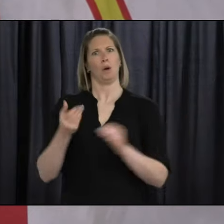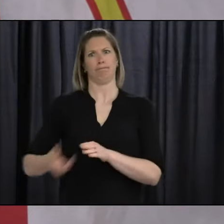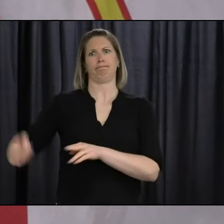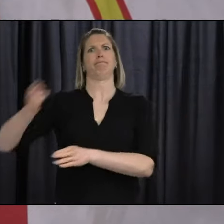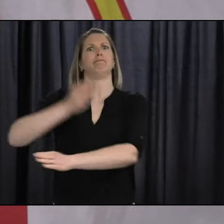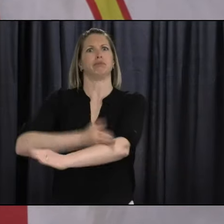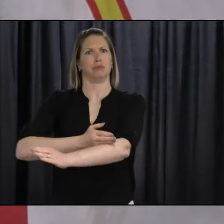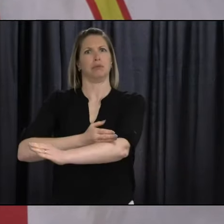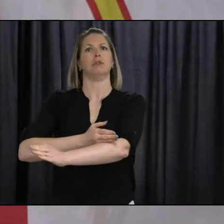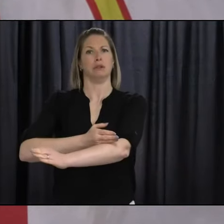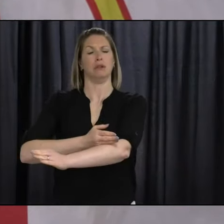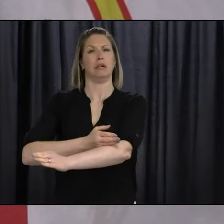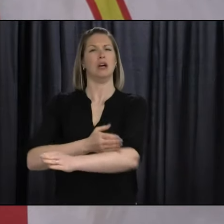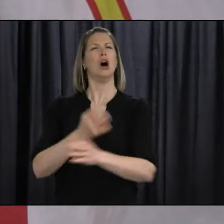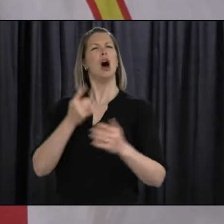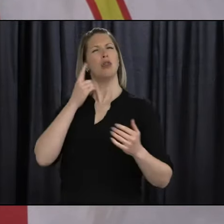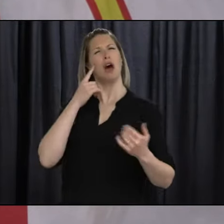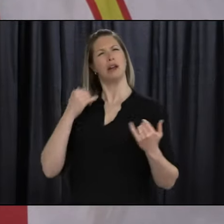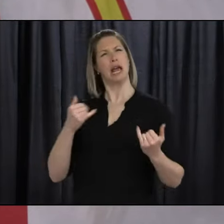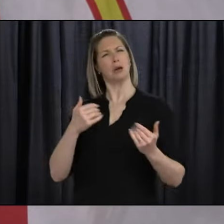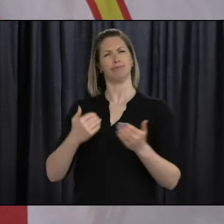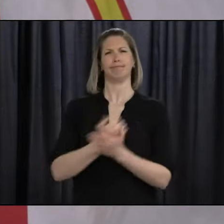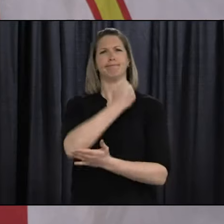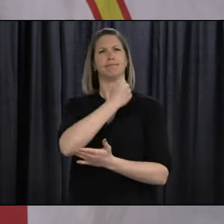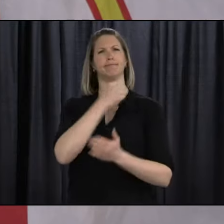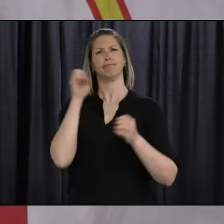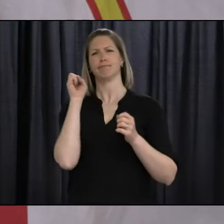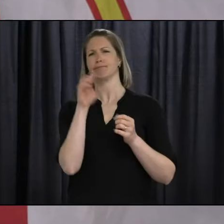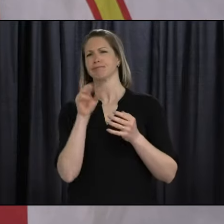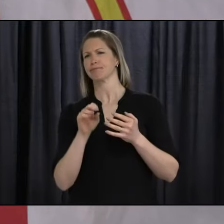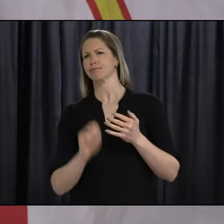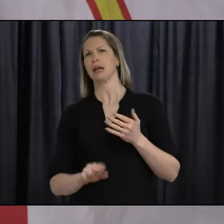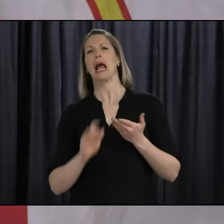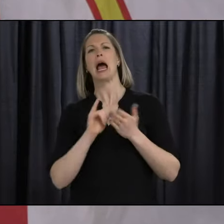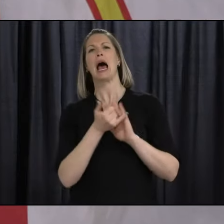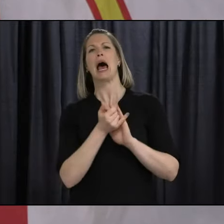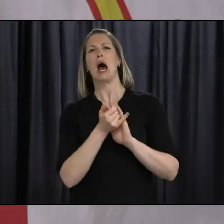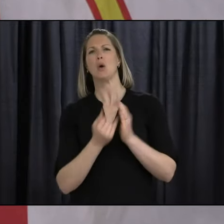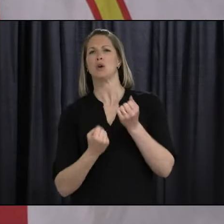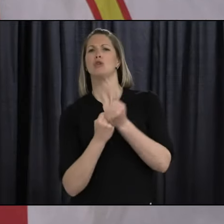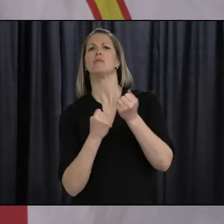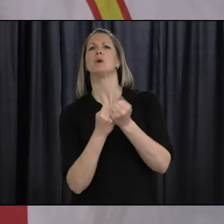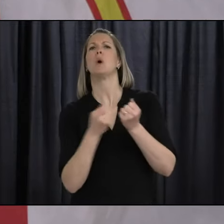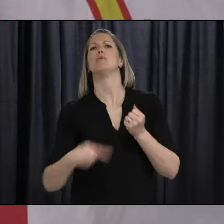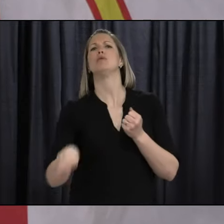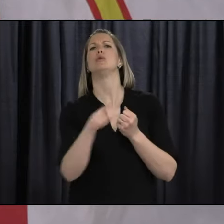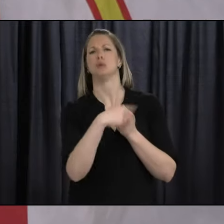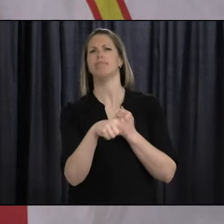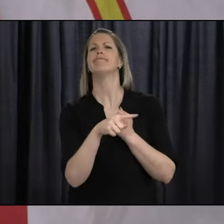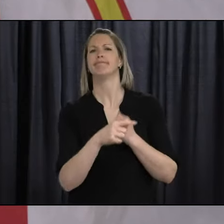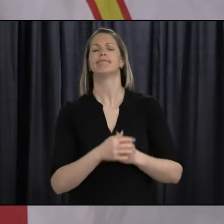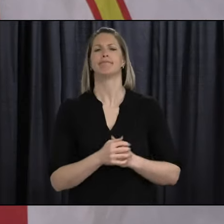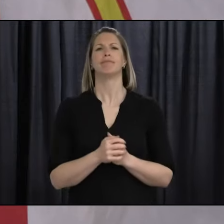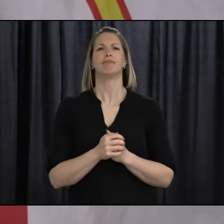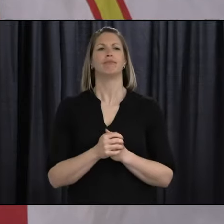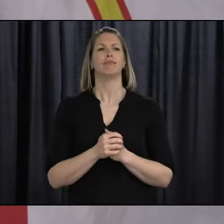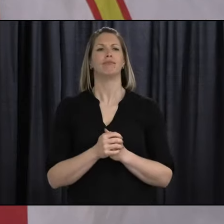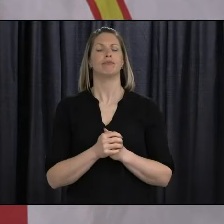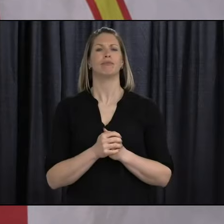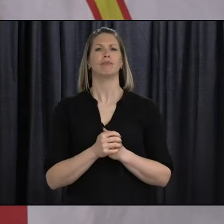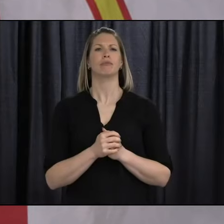to give you a breakdown, some of examples of those investments that are being made and how they're working in your communities.